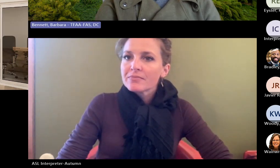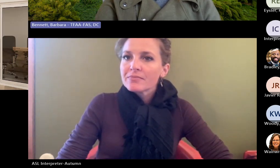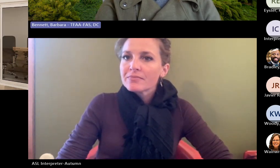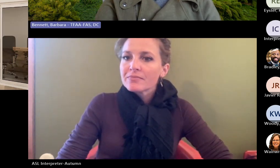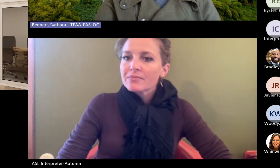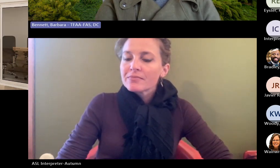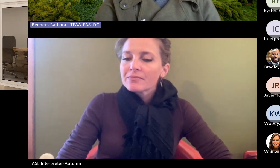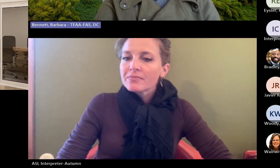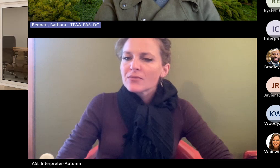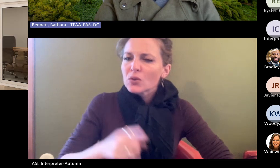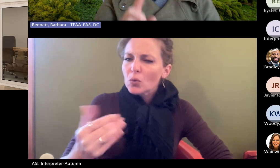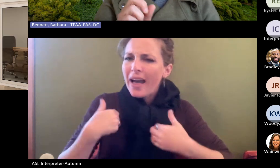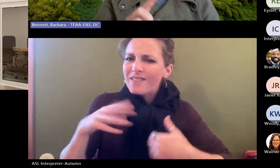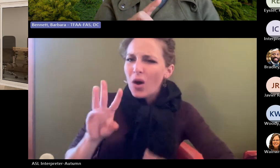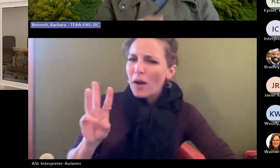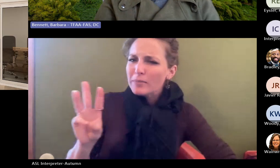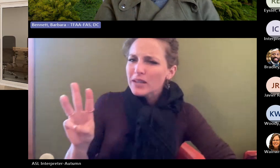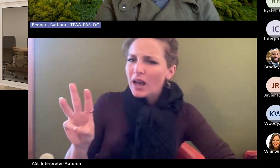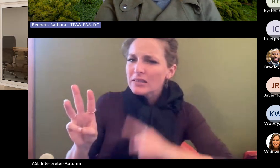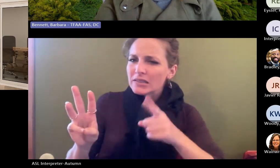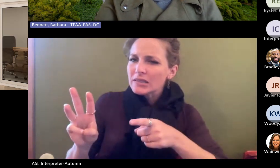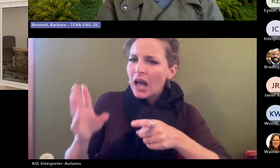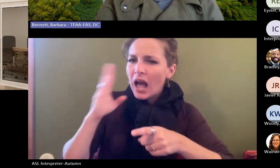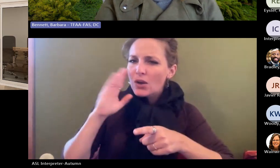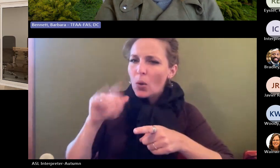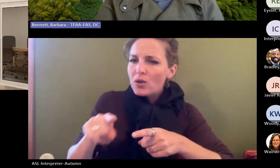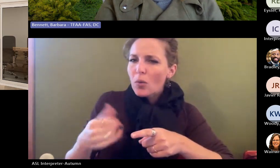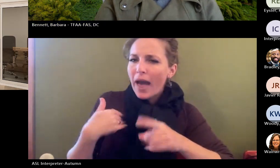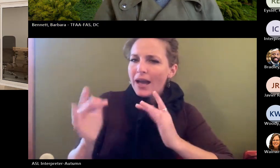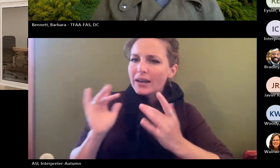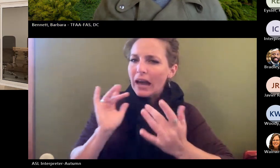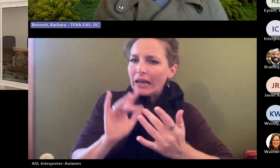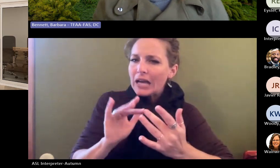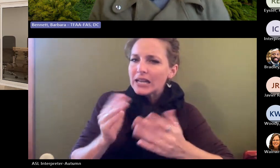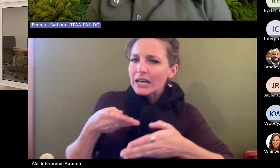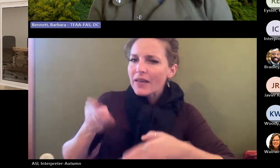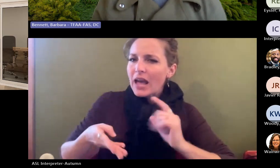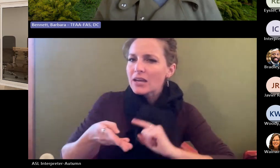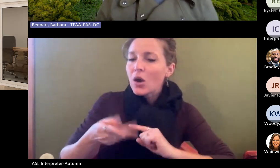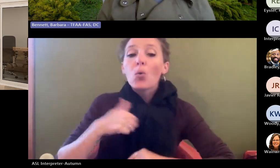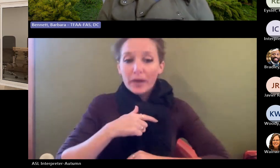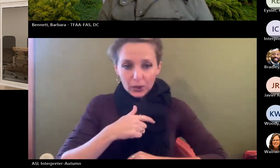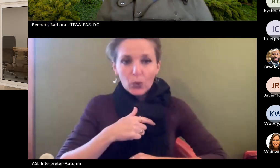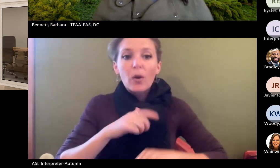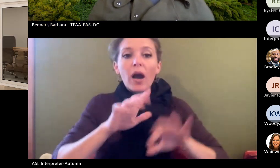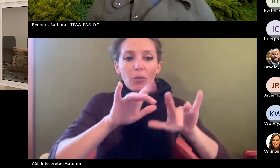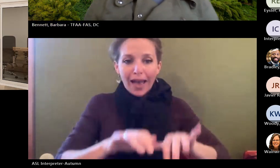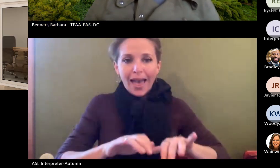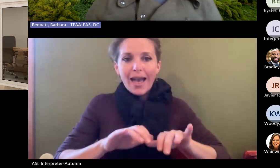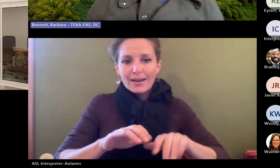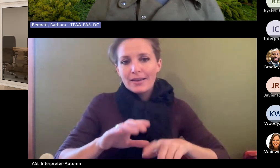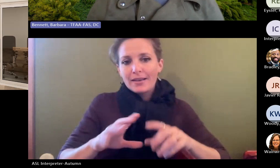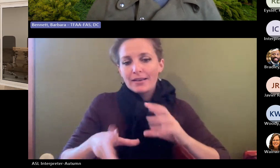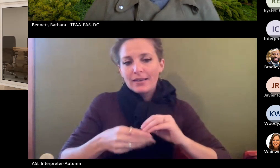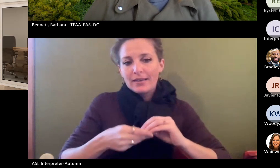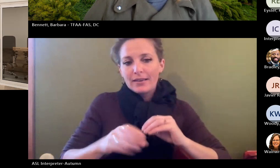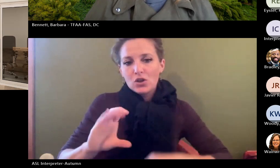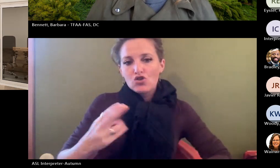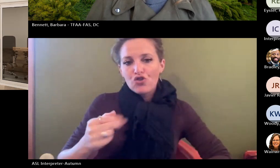Do you have a website yet? I know you had a contact thing at the end. We do. I can put it in Okay. the chat. Yeah, it was in the last slide, but I